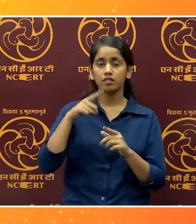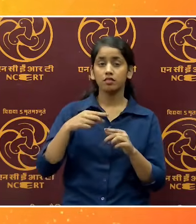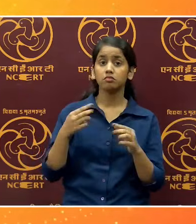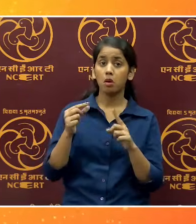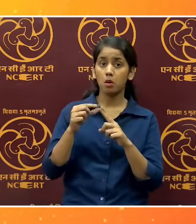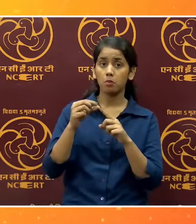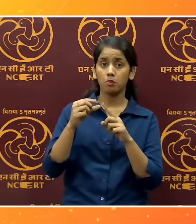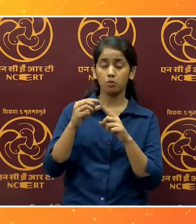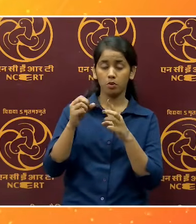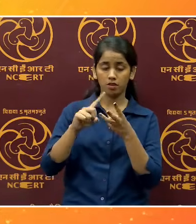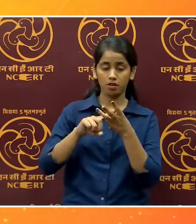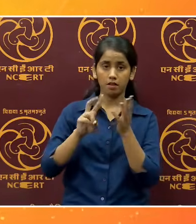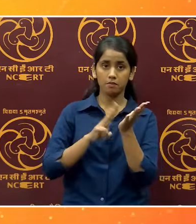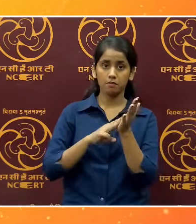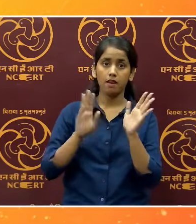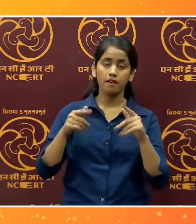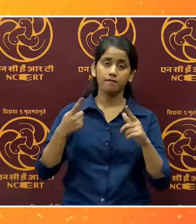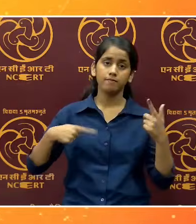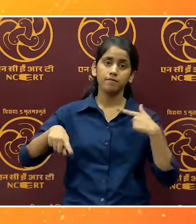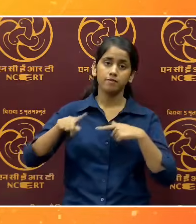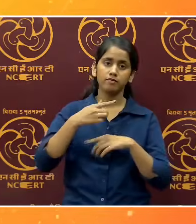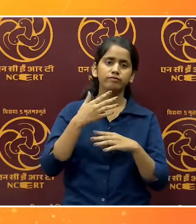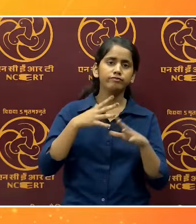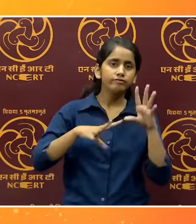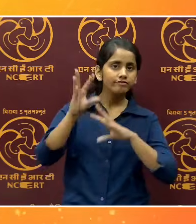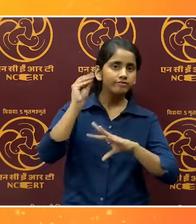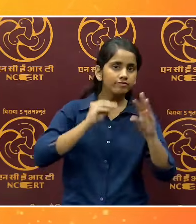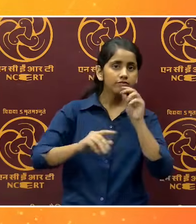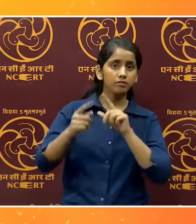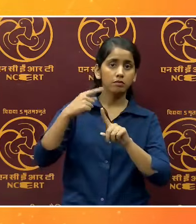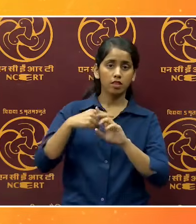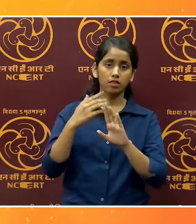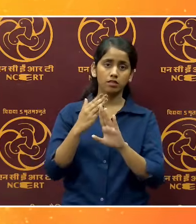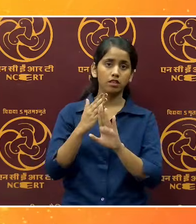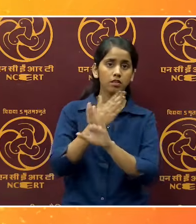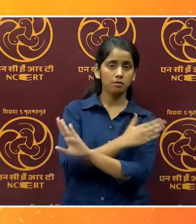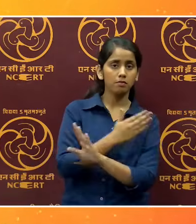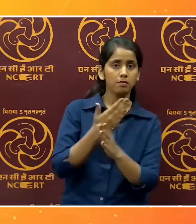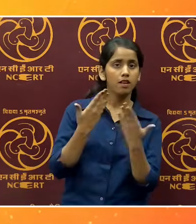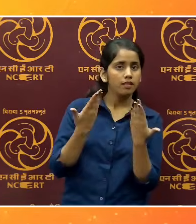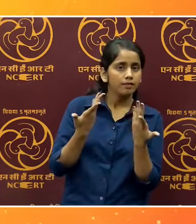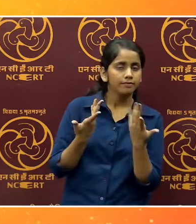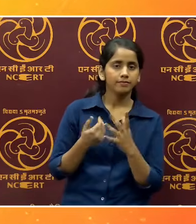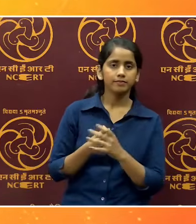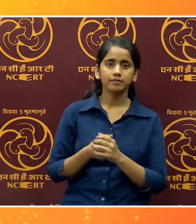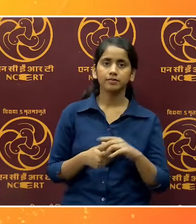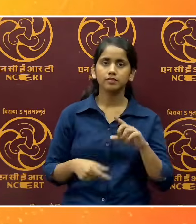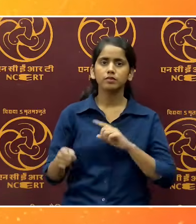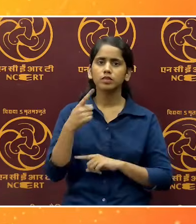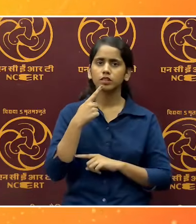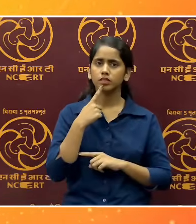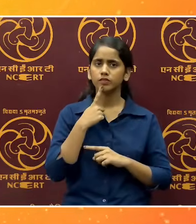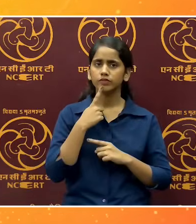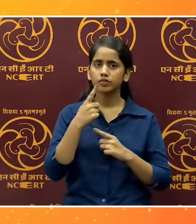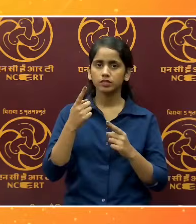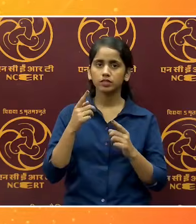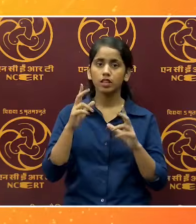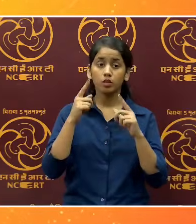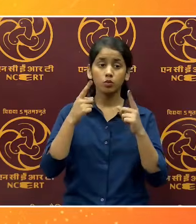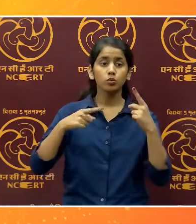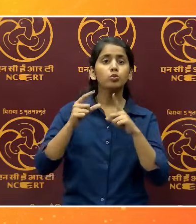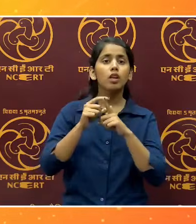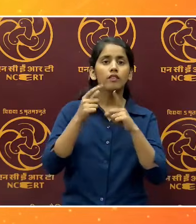poem which we are going to study today, but before exploring it further, I want you to just close your